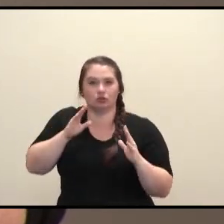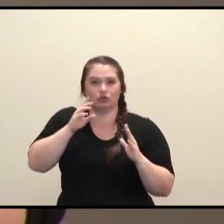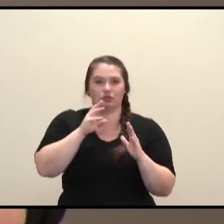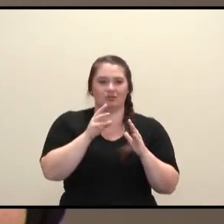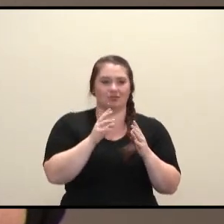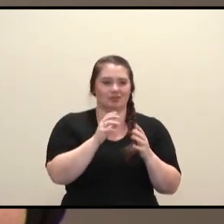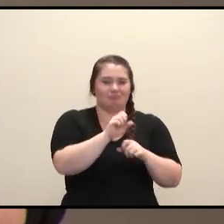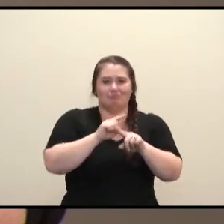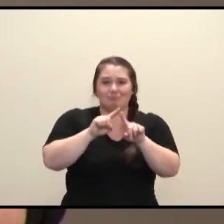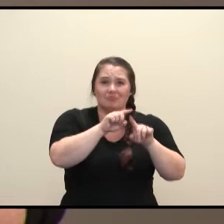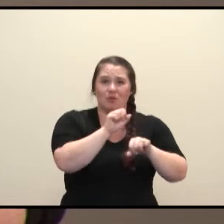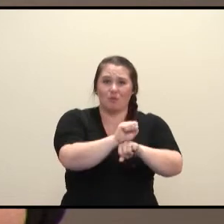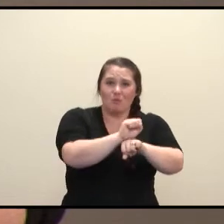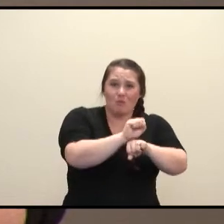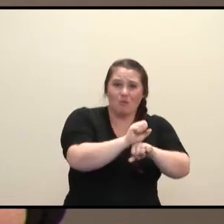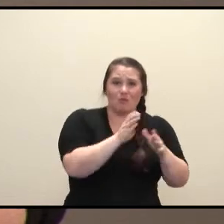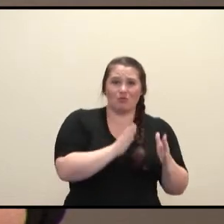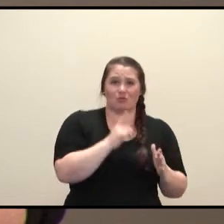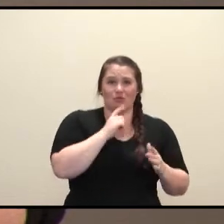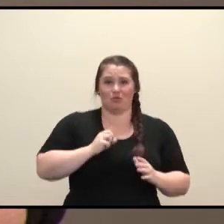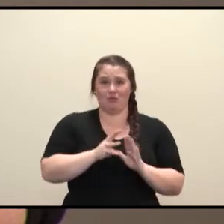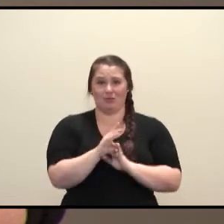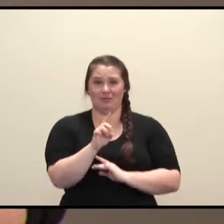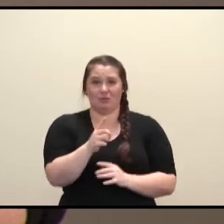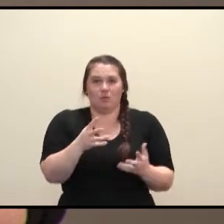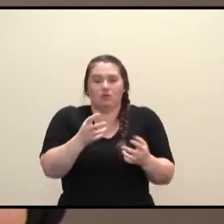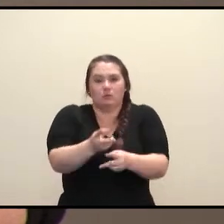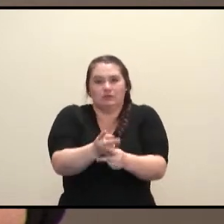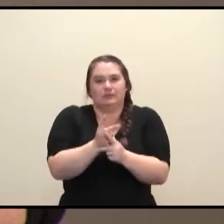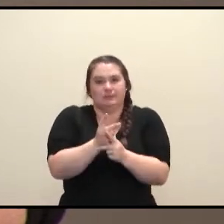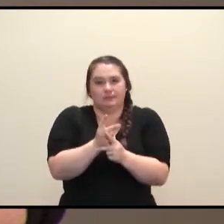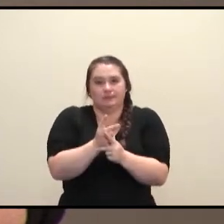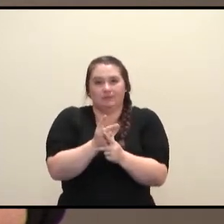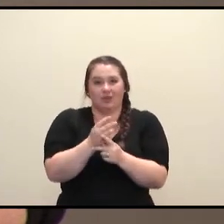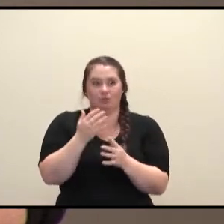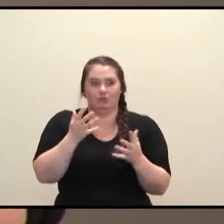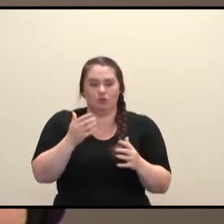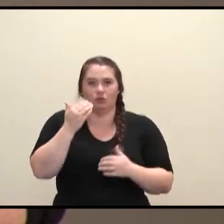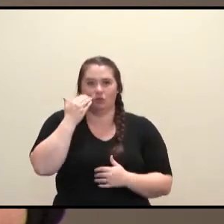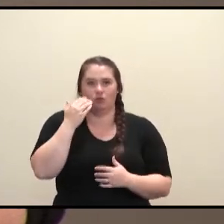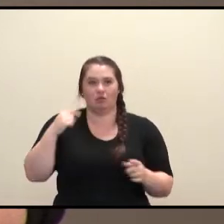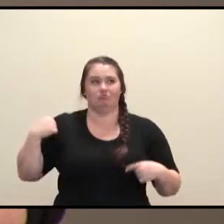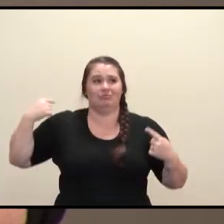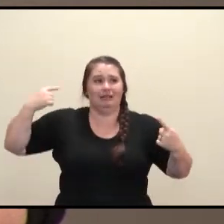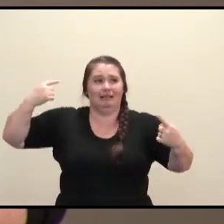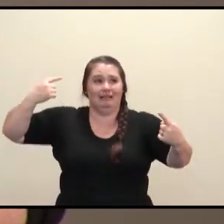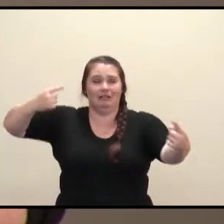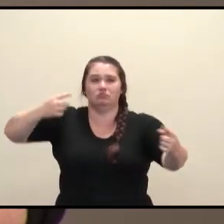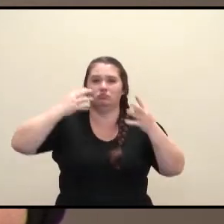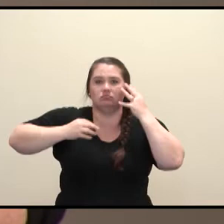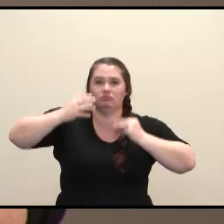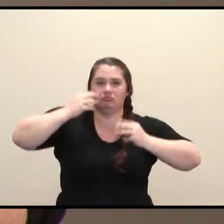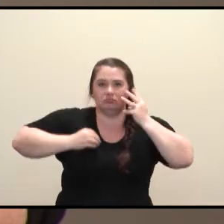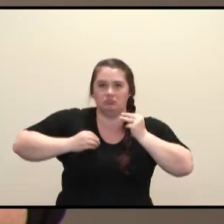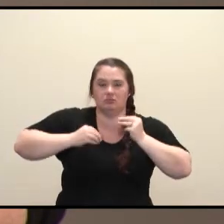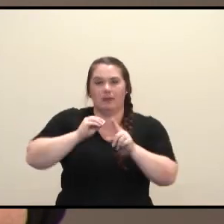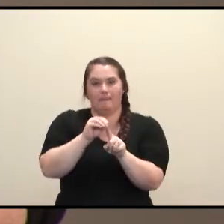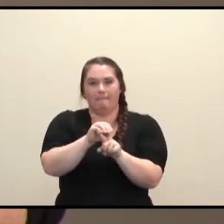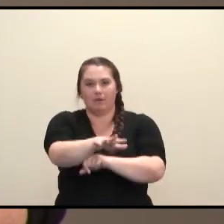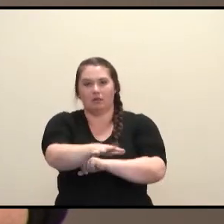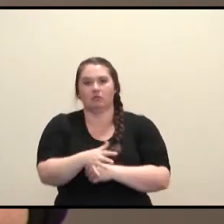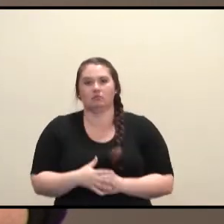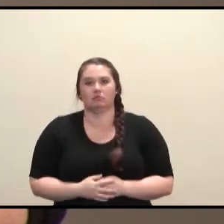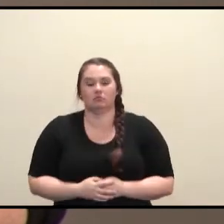Waco ISD, and we know that inflation has definitely impacted them. So we do have an item later